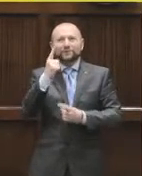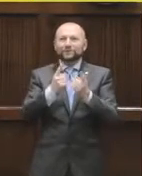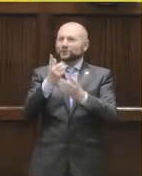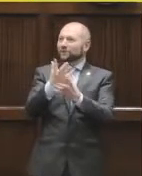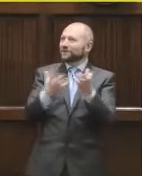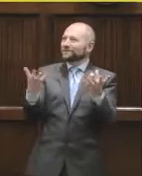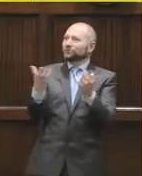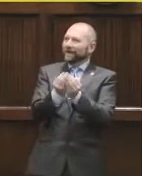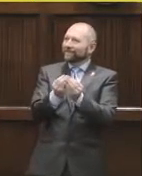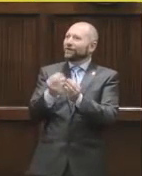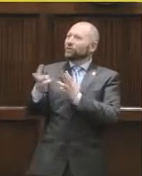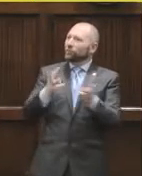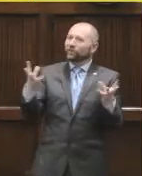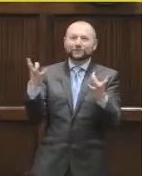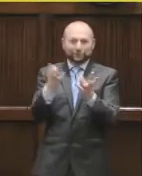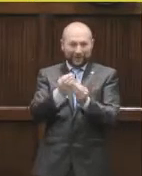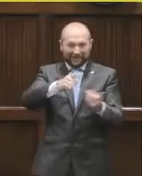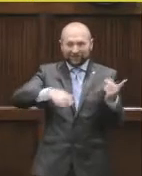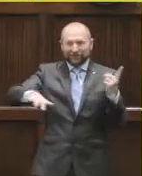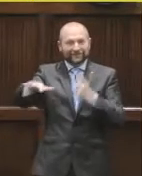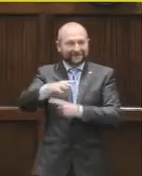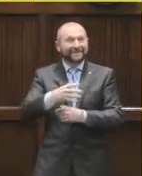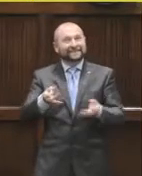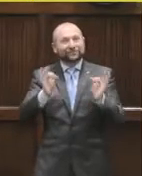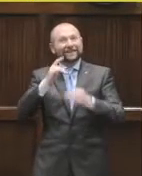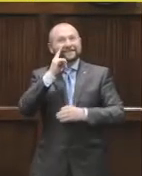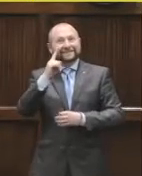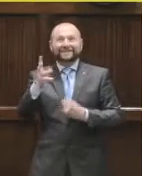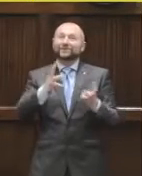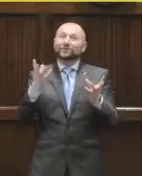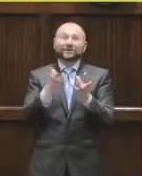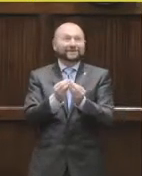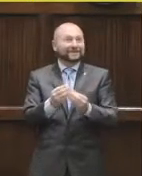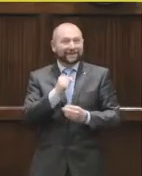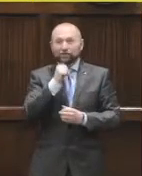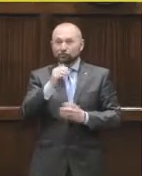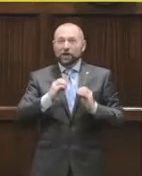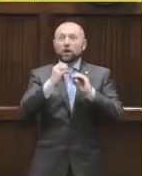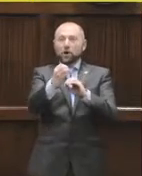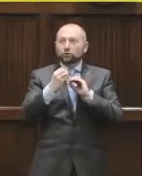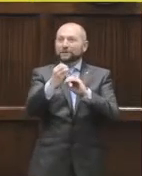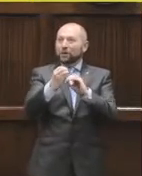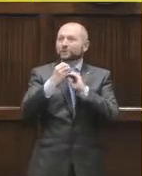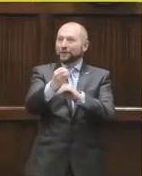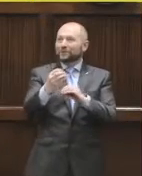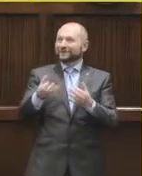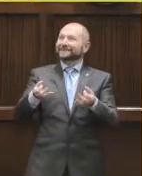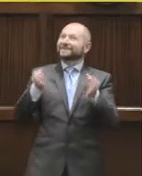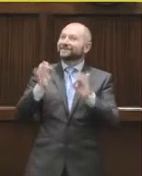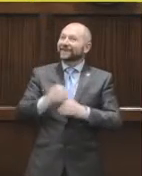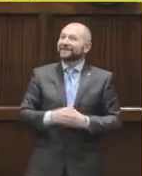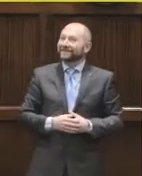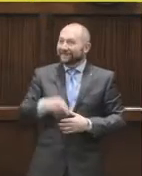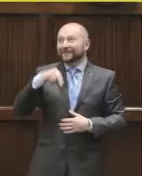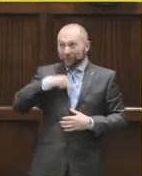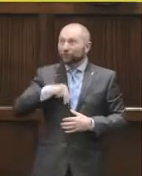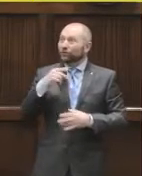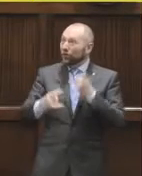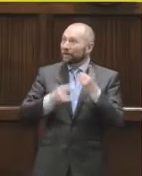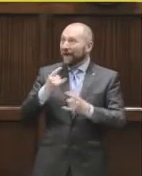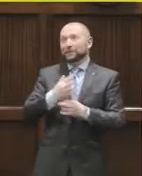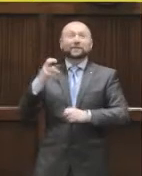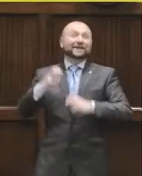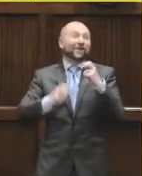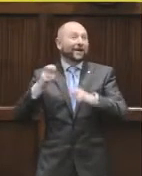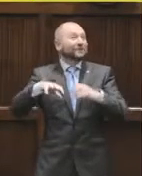together, working together, and that there isn't people opposing things like usually goes on here in the rows.